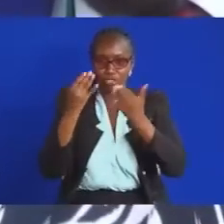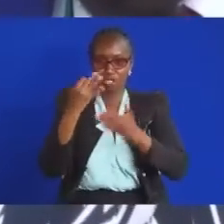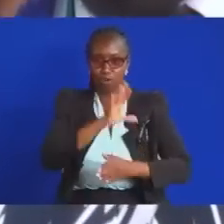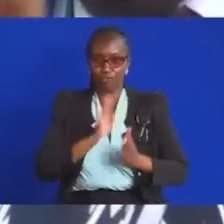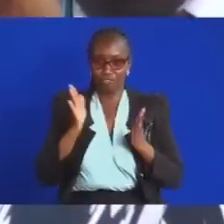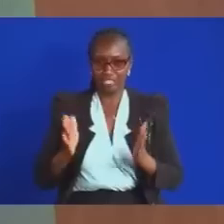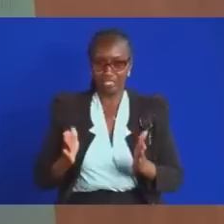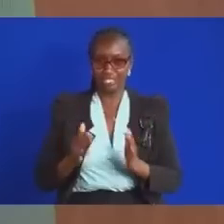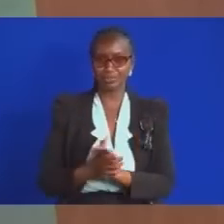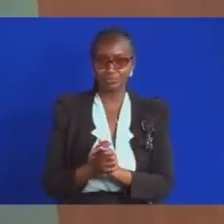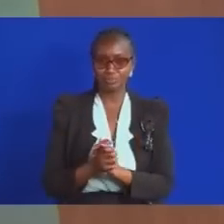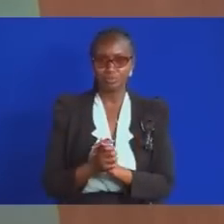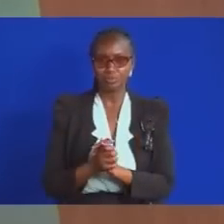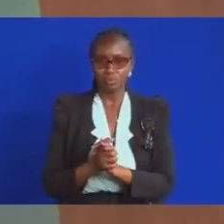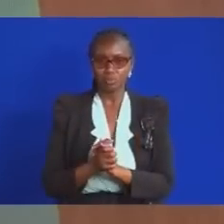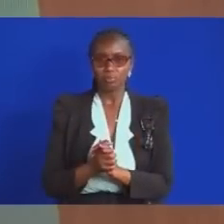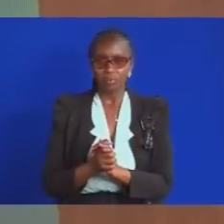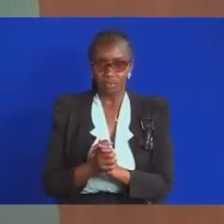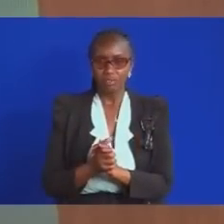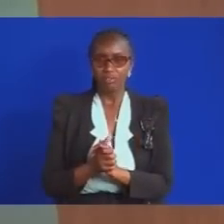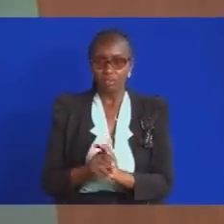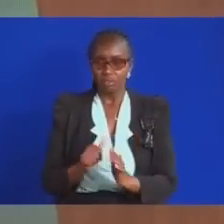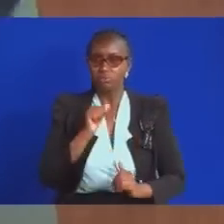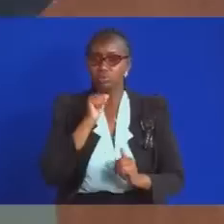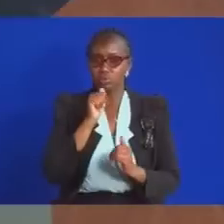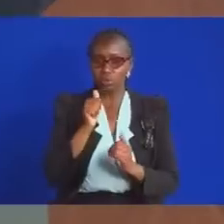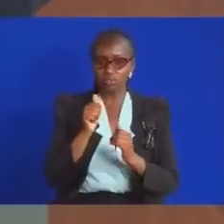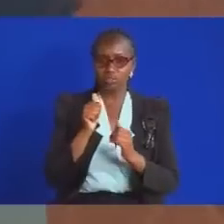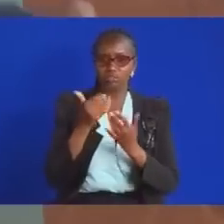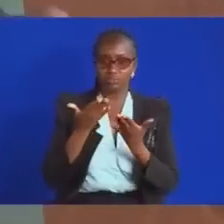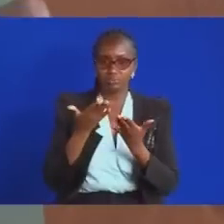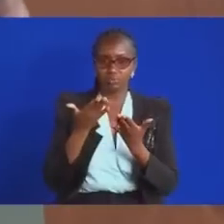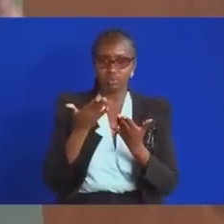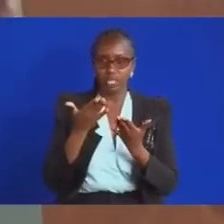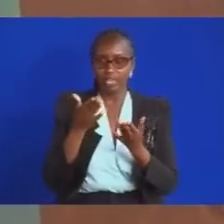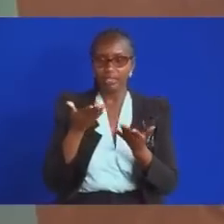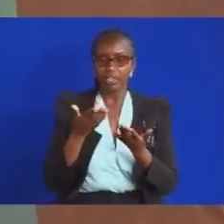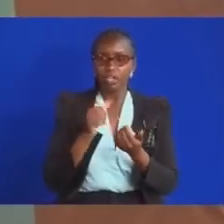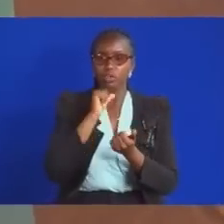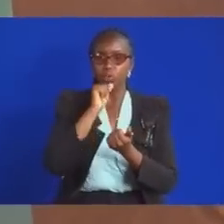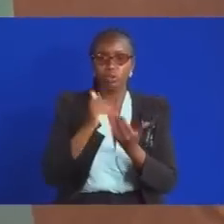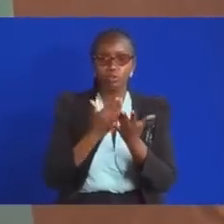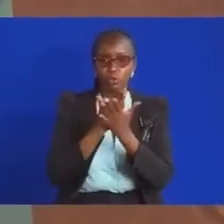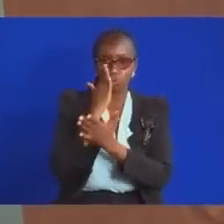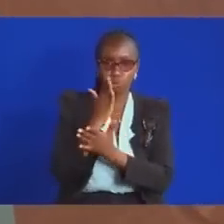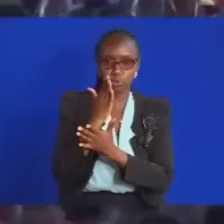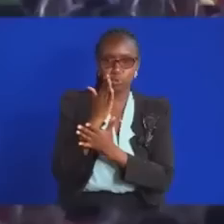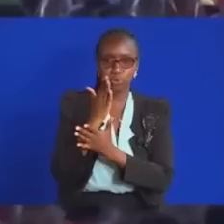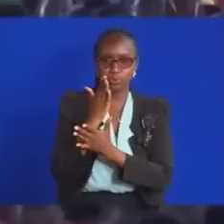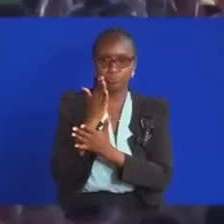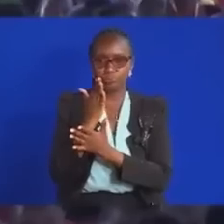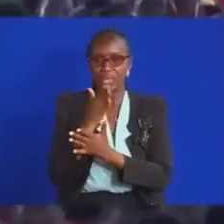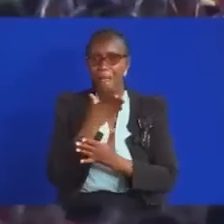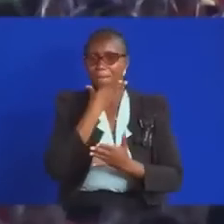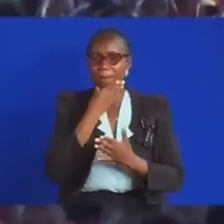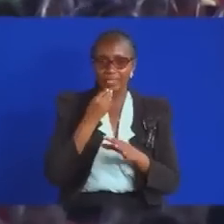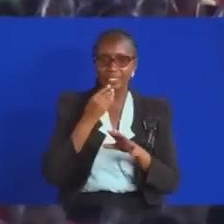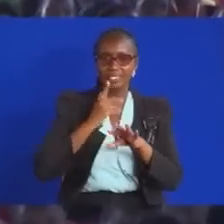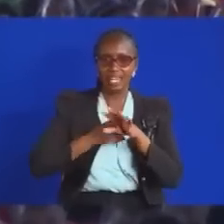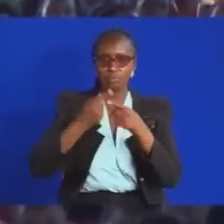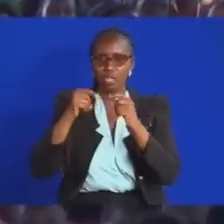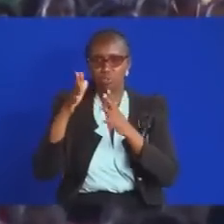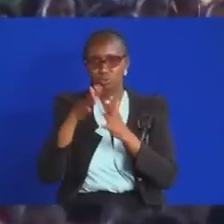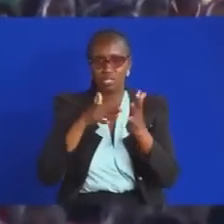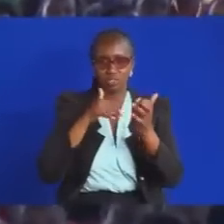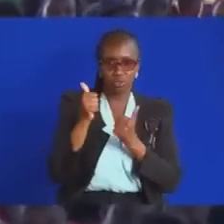Christ, he says, not tossed to and fro by every wind of doctrine, nor the sleight of men, wherein they lie to deceive.